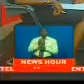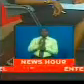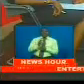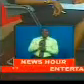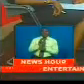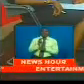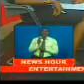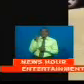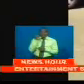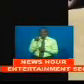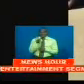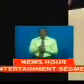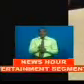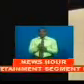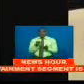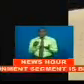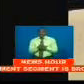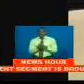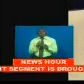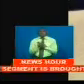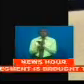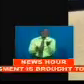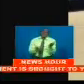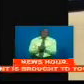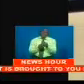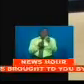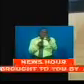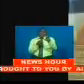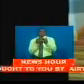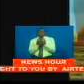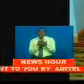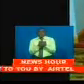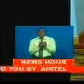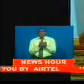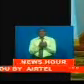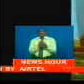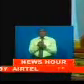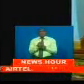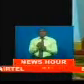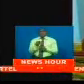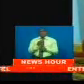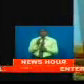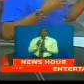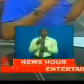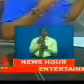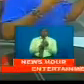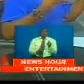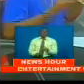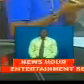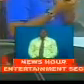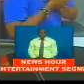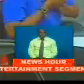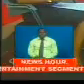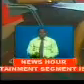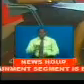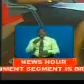the Western fabrics with the local fabric, like what she's wearing. It's an infusement of the Western and the local Western